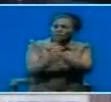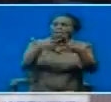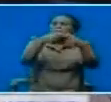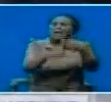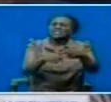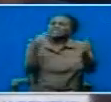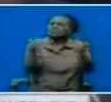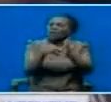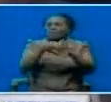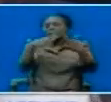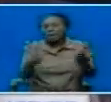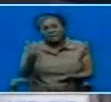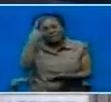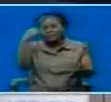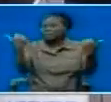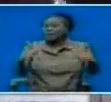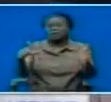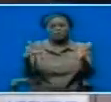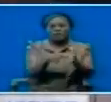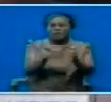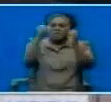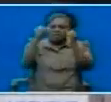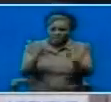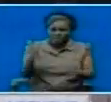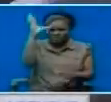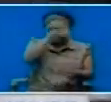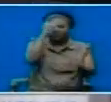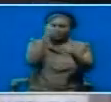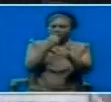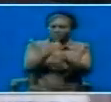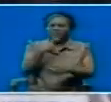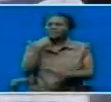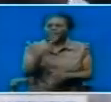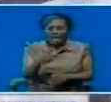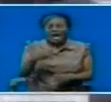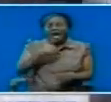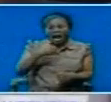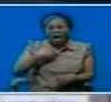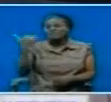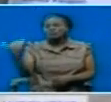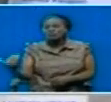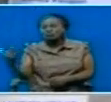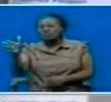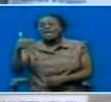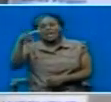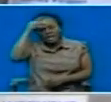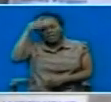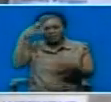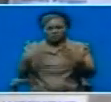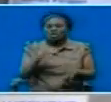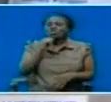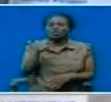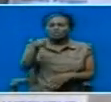hatuwezi waambiwa kama kuna shida ya nini ya staff. Kama kuna shida ya ukosefu ya staff tuambiwe, iko vijana wa Garissa wamesoma mpaka wako na degree masters. But it's not just